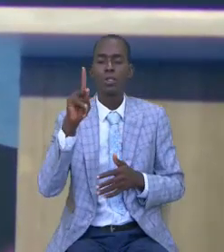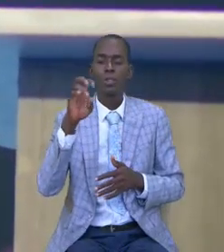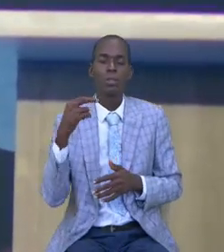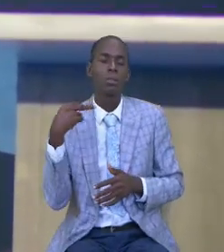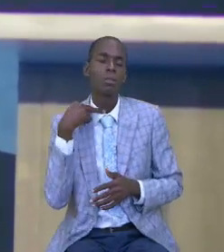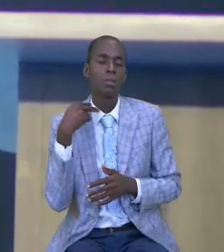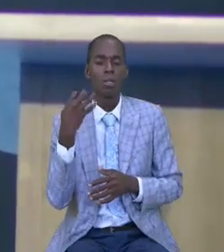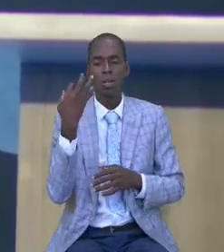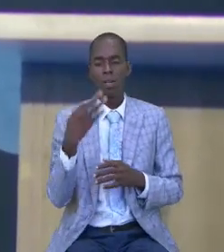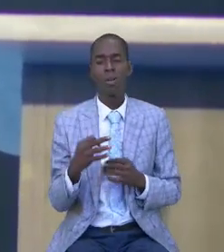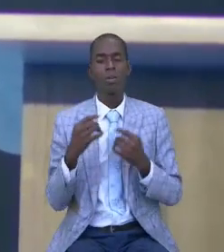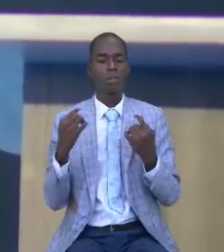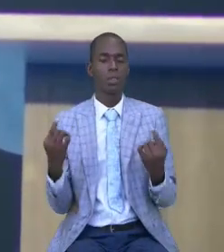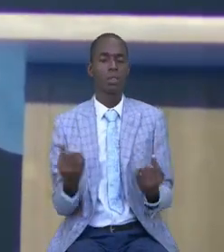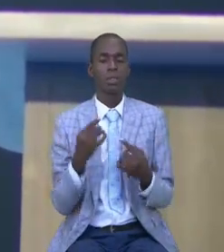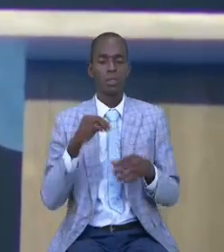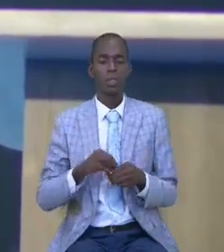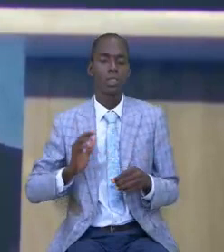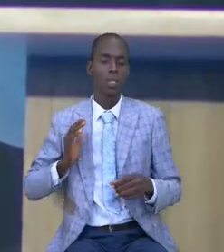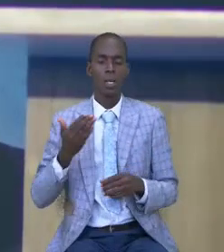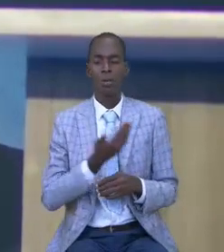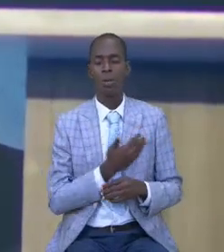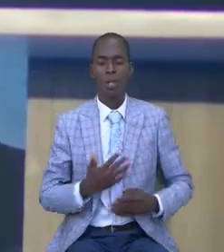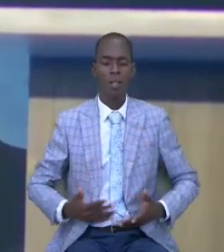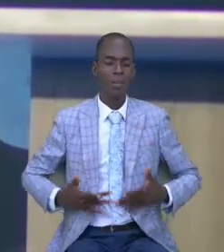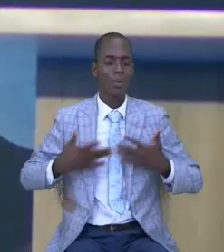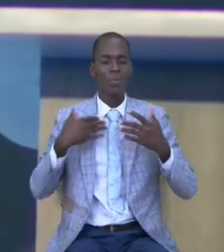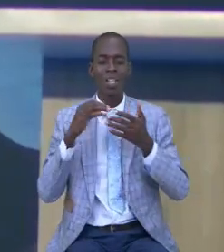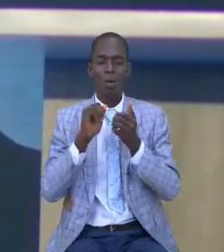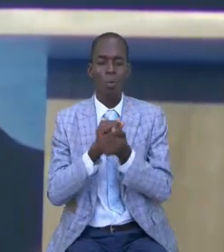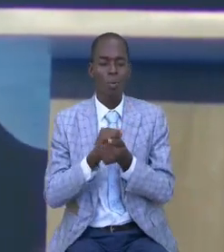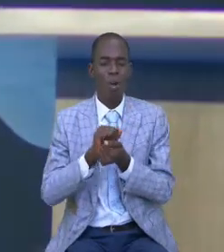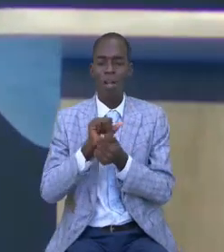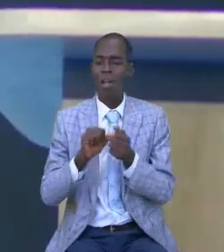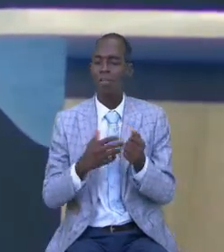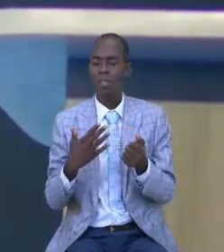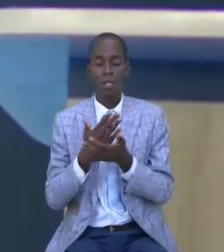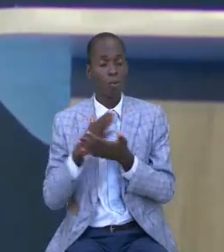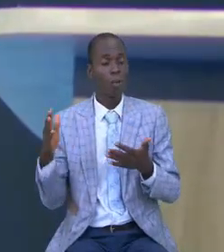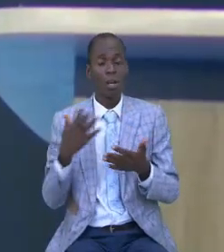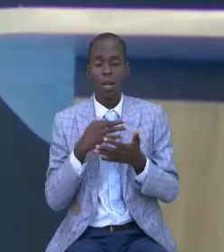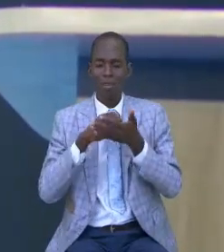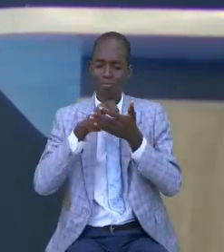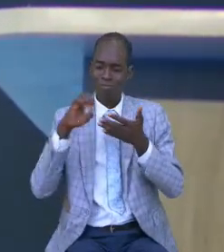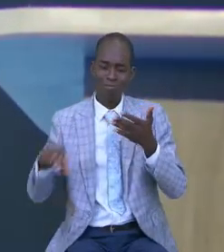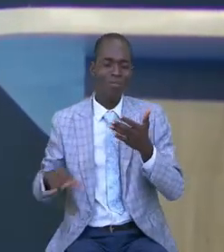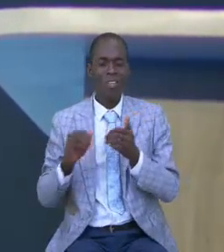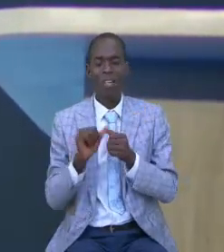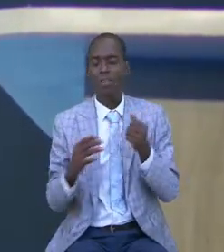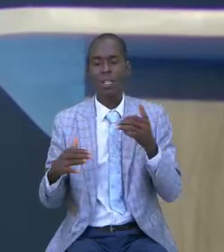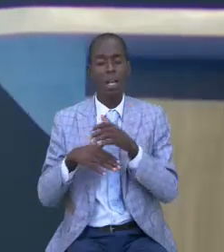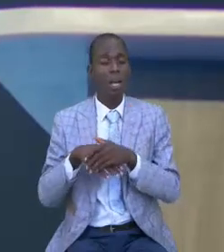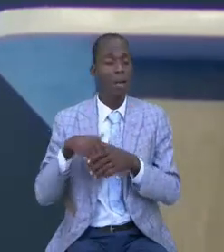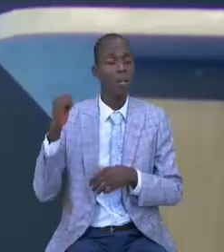of sin in our lives and wash everything away and blot everything out